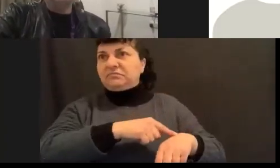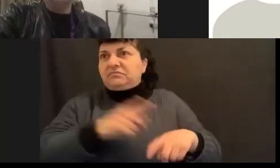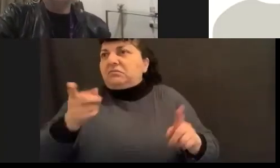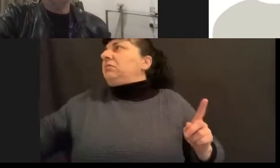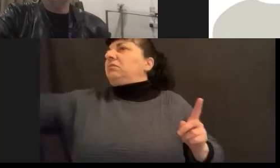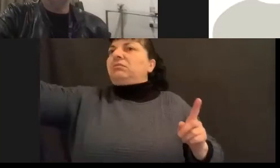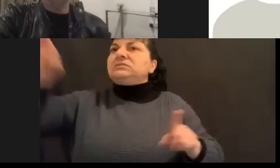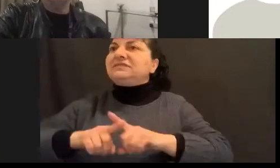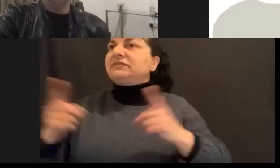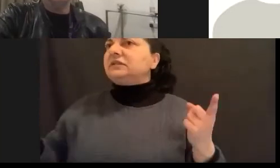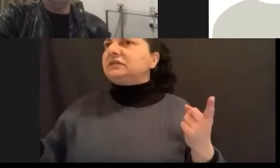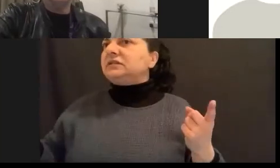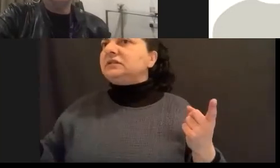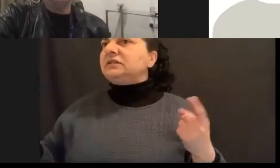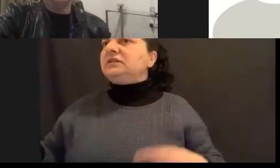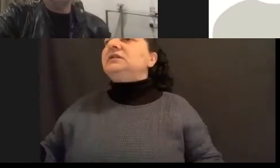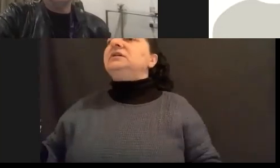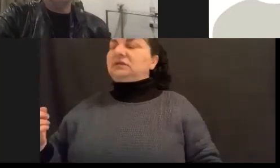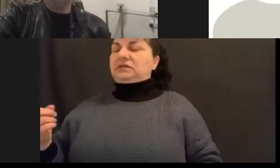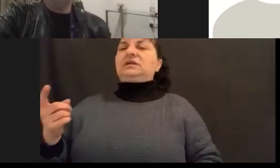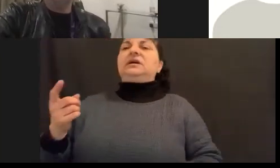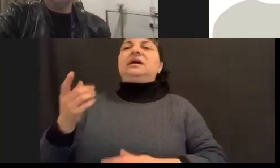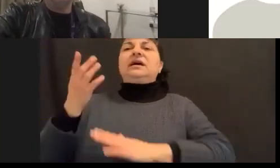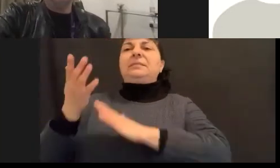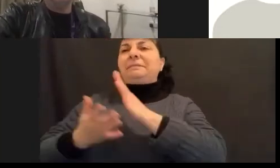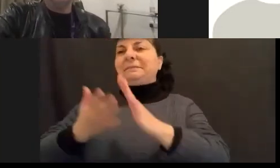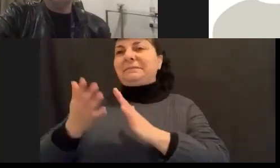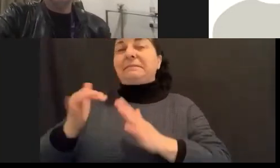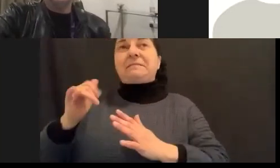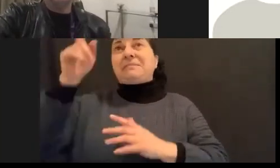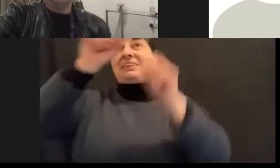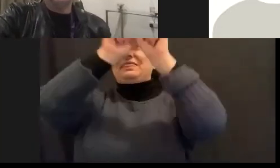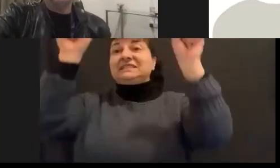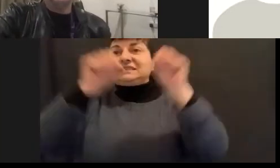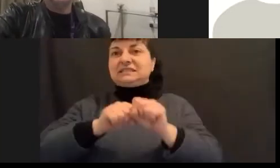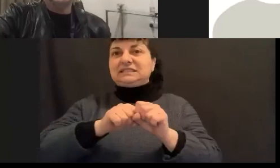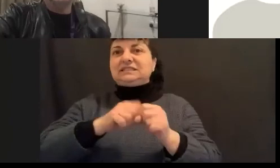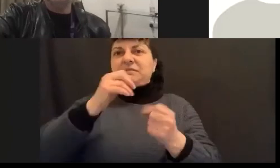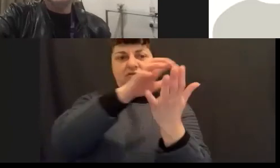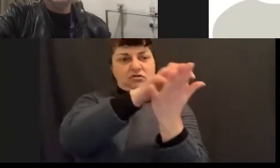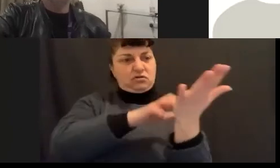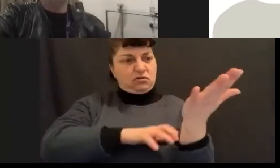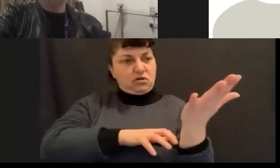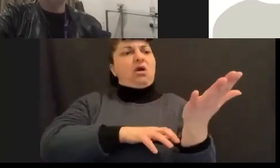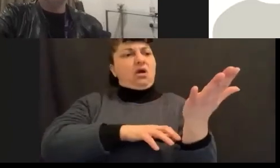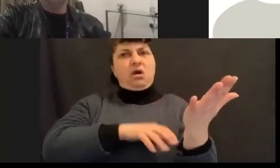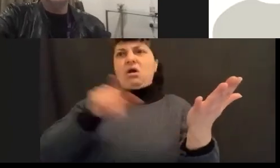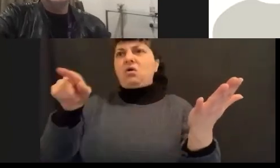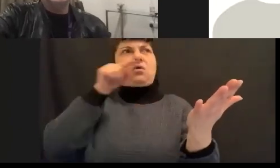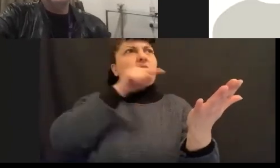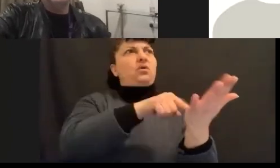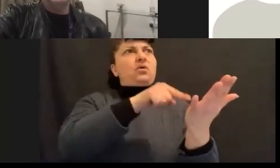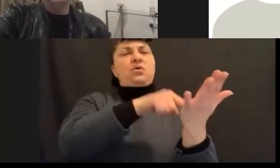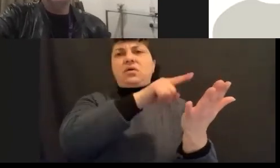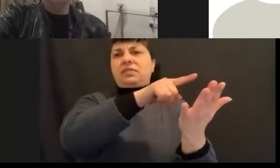might have been caught up in the system and recorded as a primary or secondary close contact, a primary close contact,